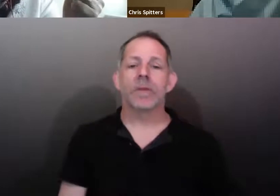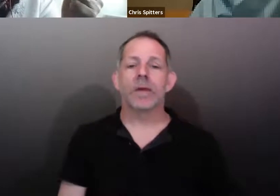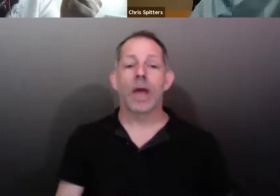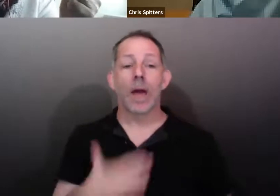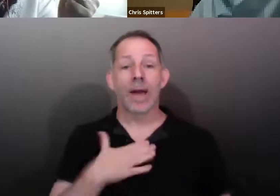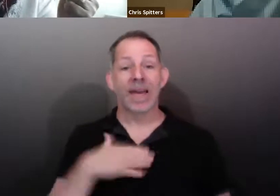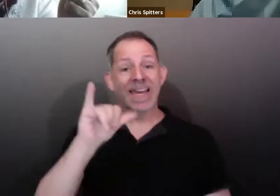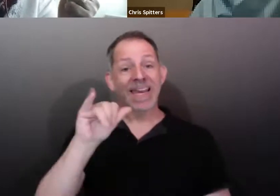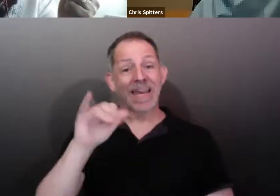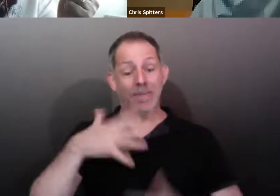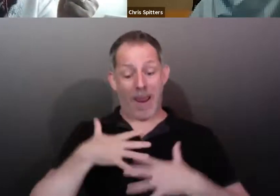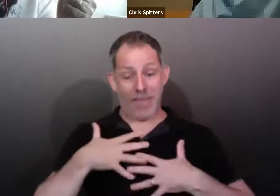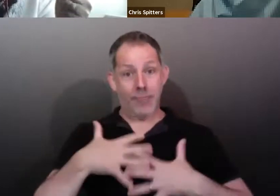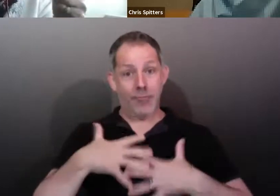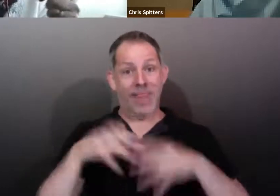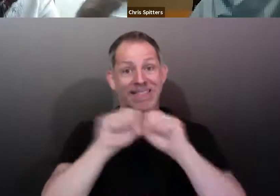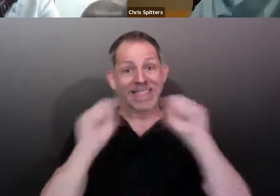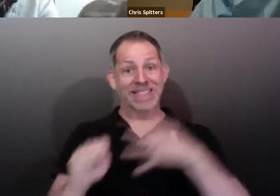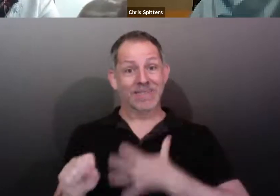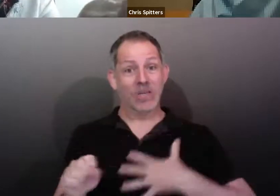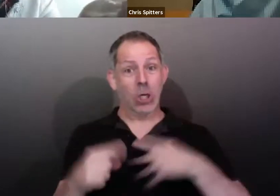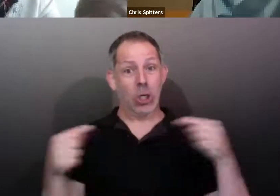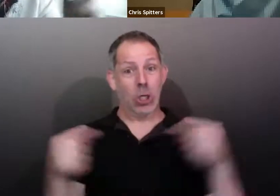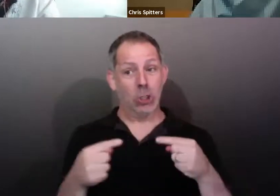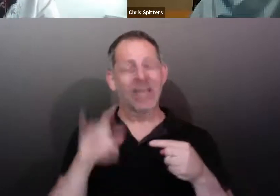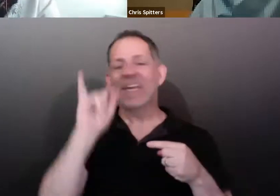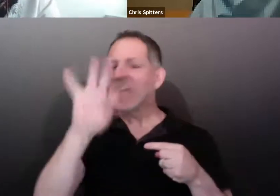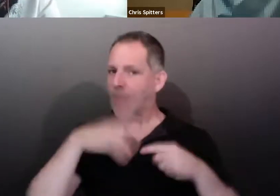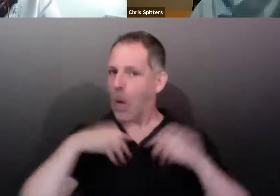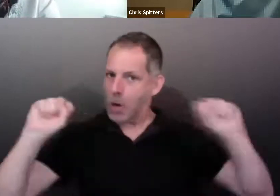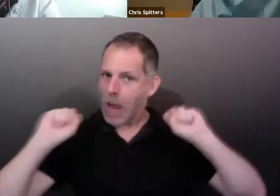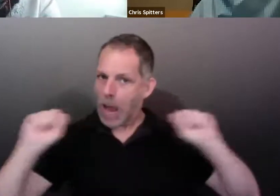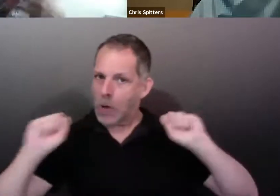I'm exercising. So I feel really lucky.